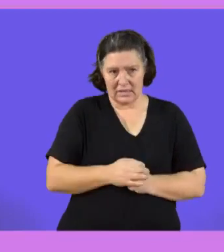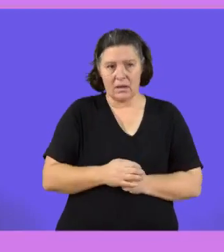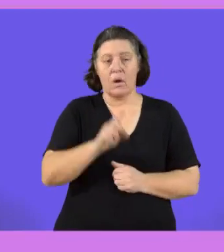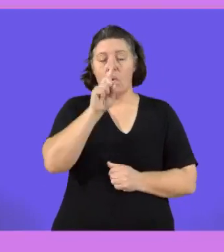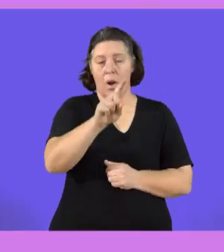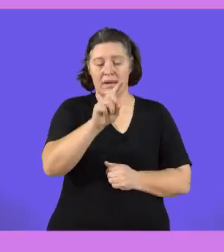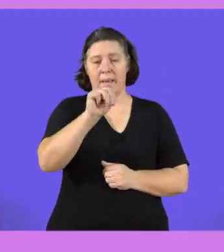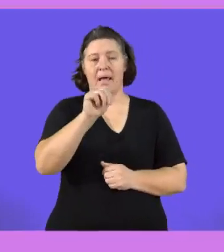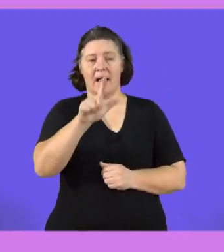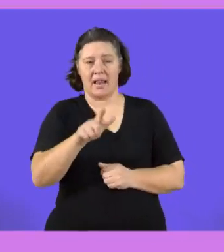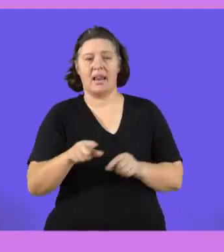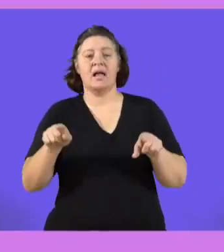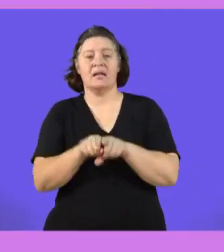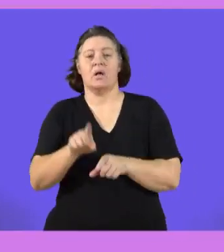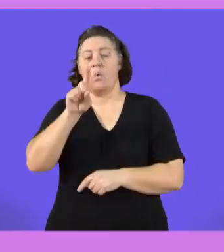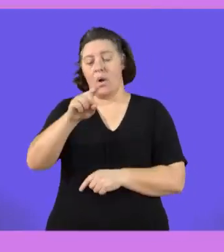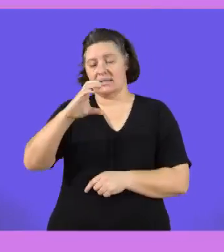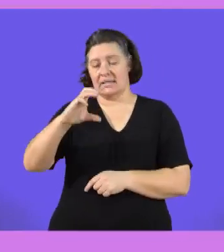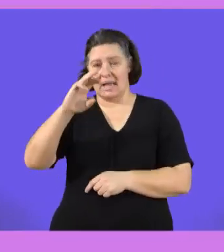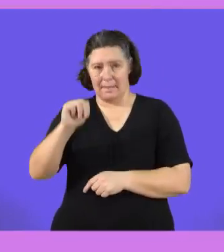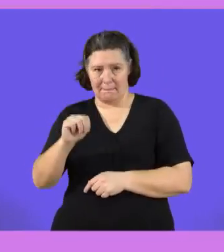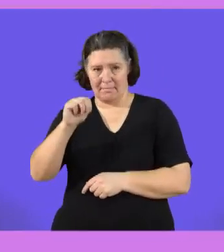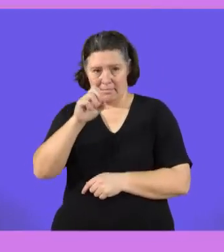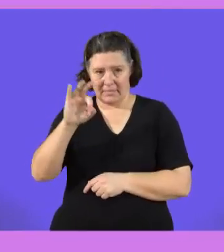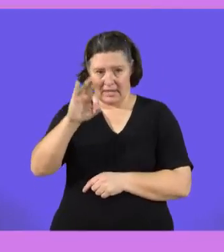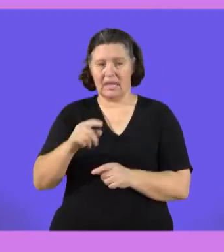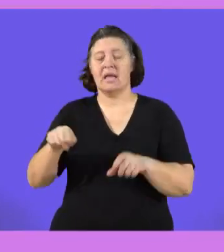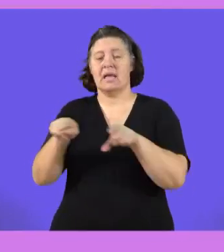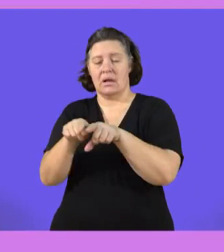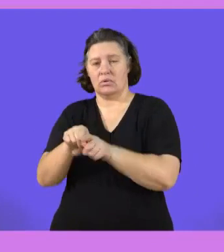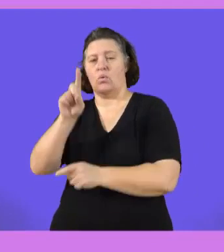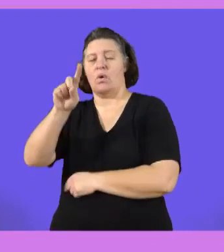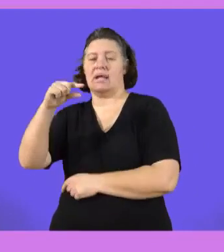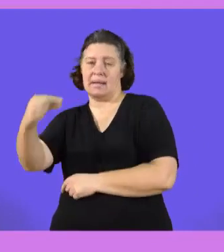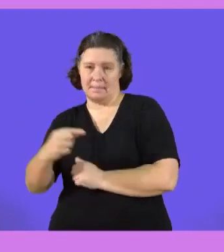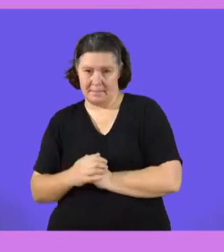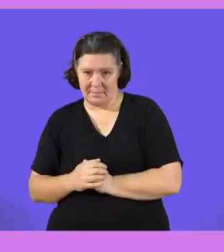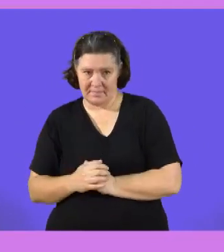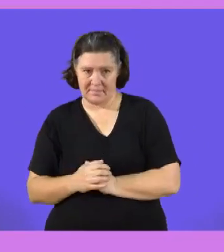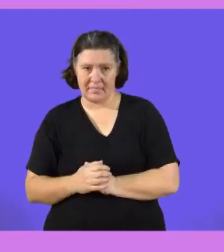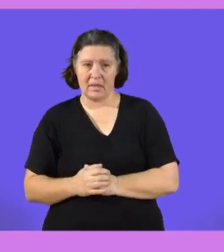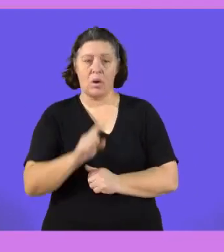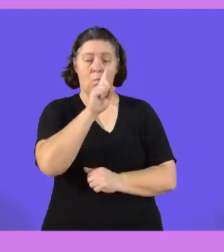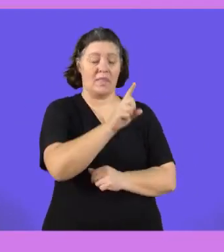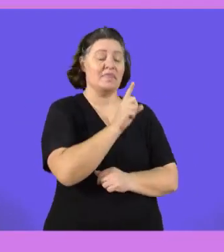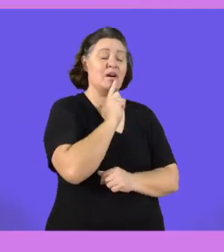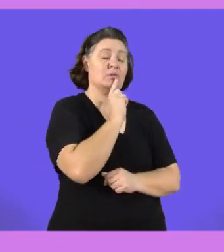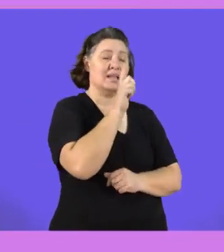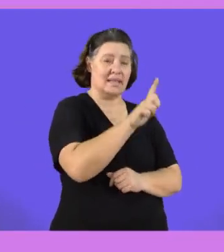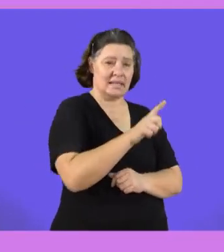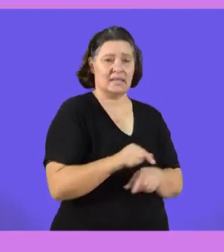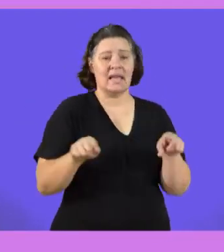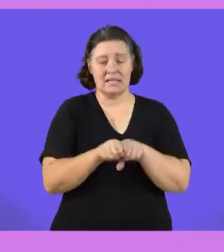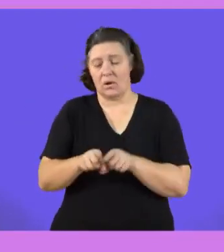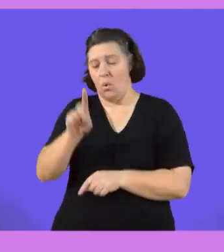1 milliliter equals to 1 cubic centimeter equals to 1 gram. Also important, 1,000 liters